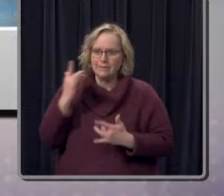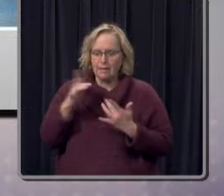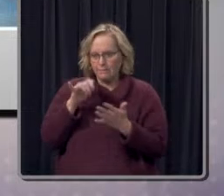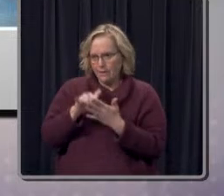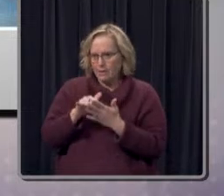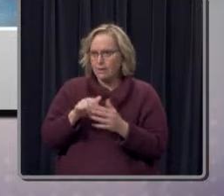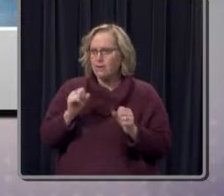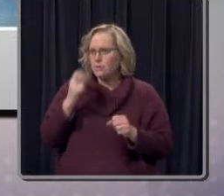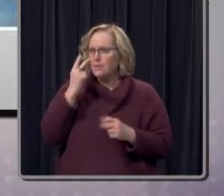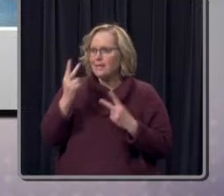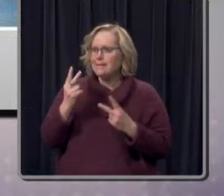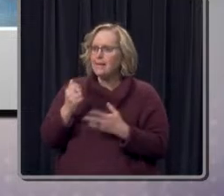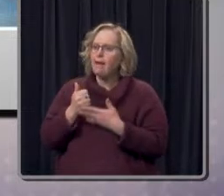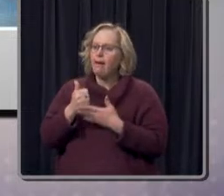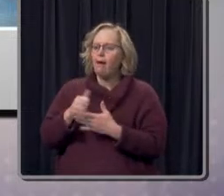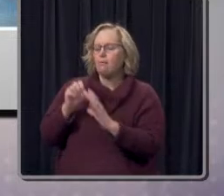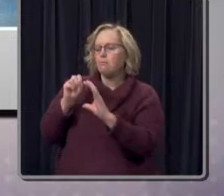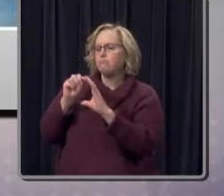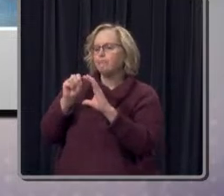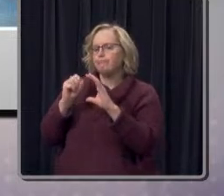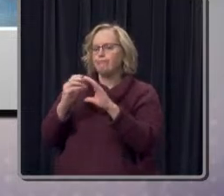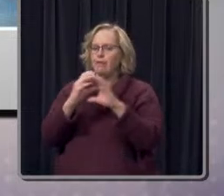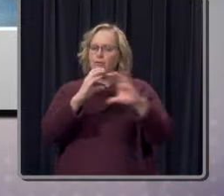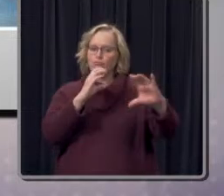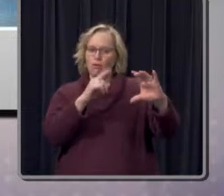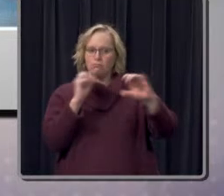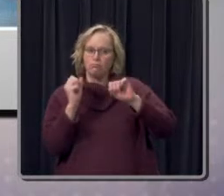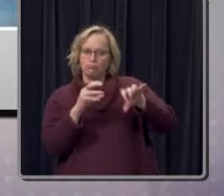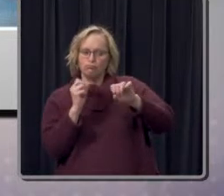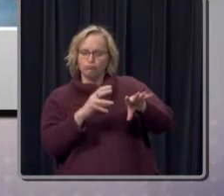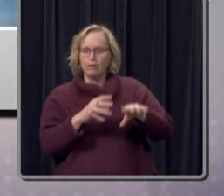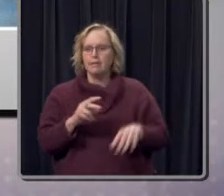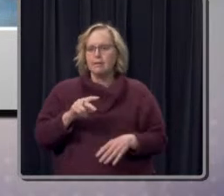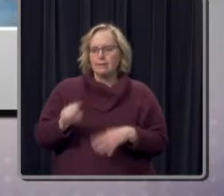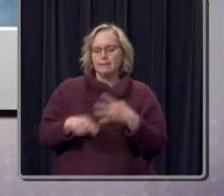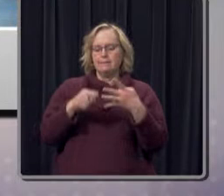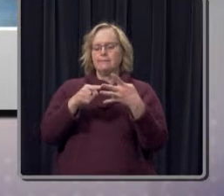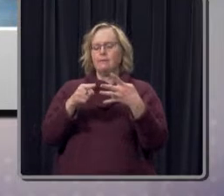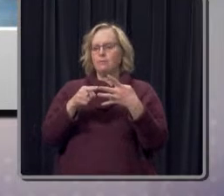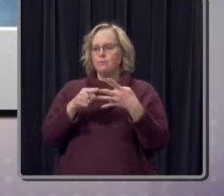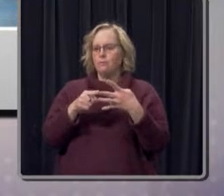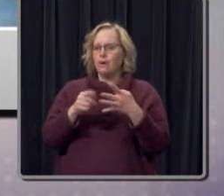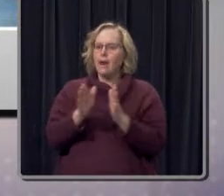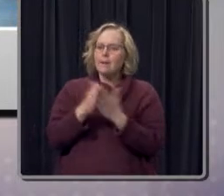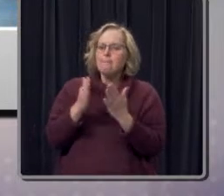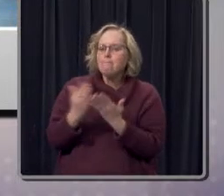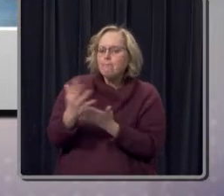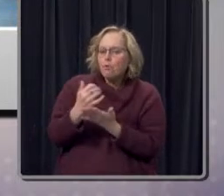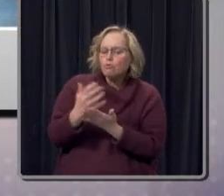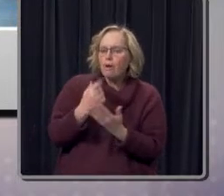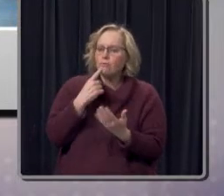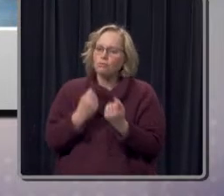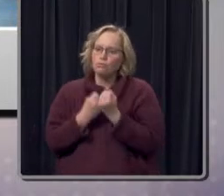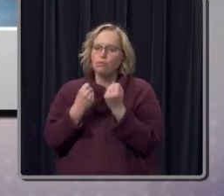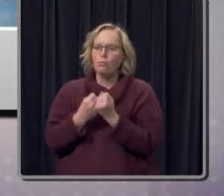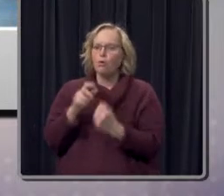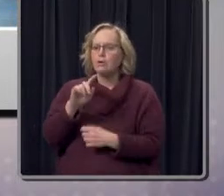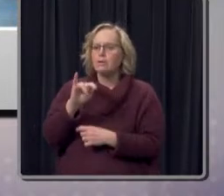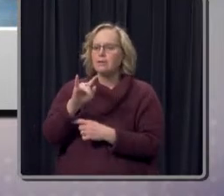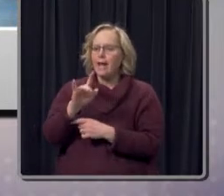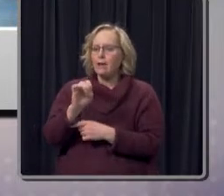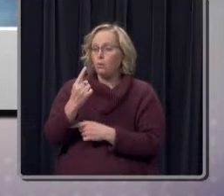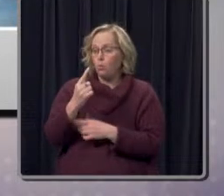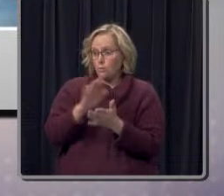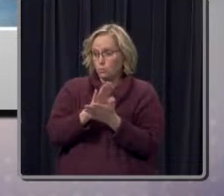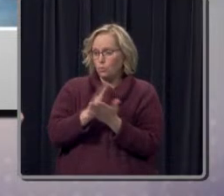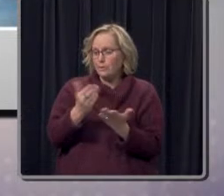see helping load those food items up. Our second quarter we had a book drive to support our Title I schools here in